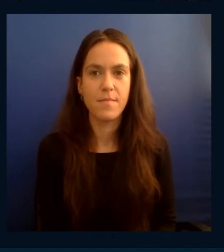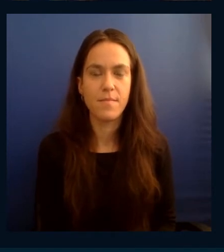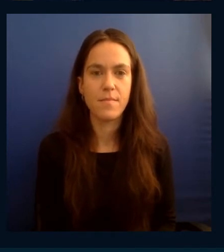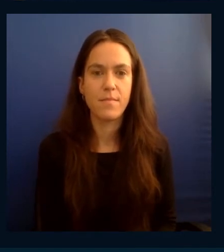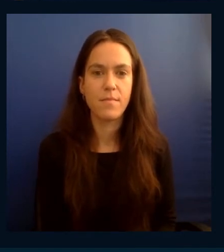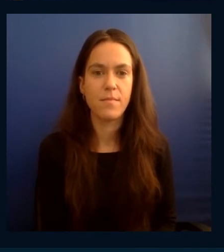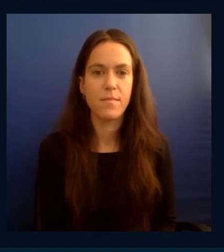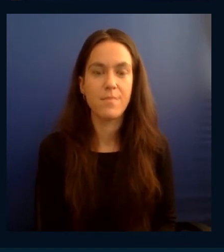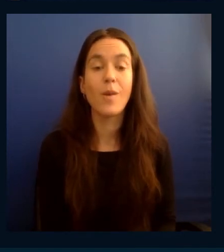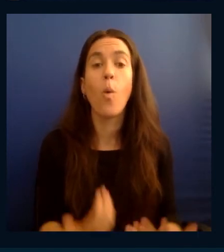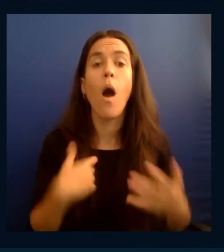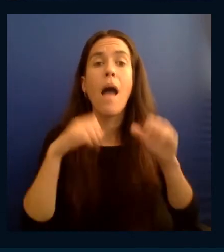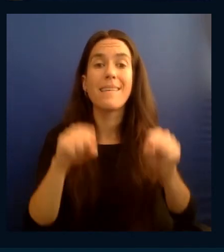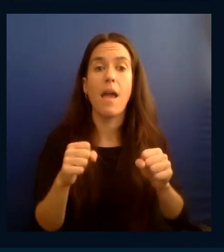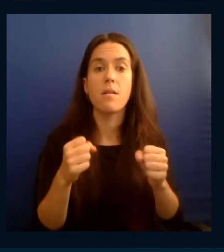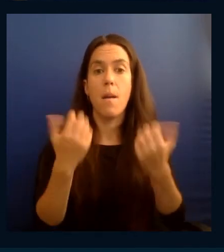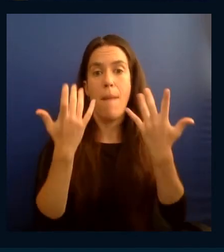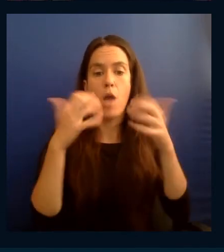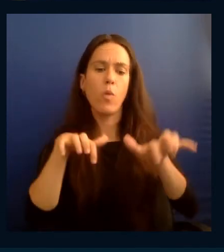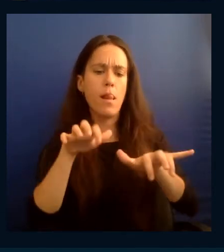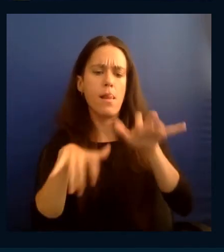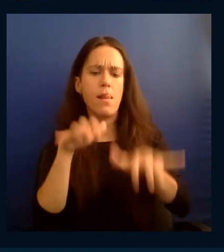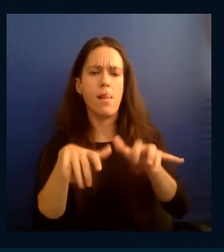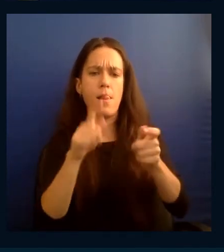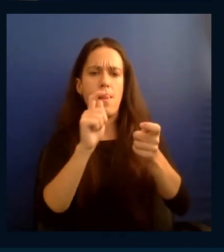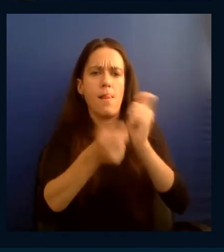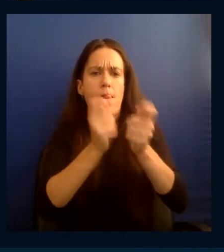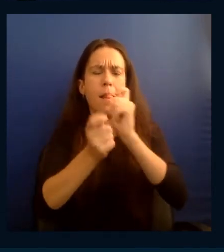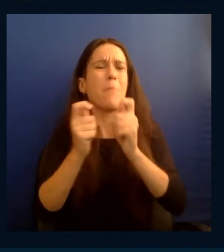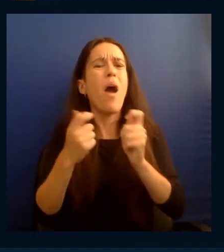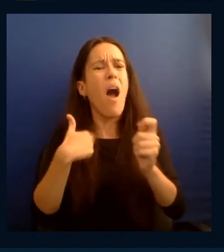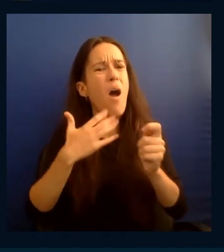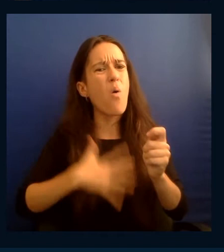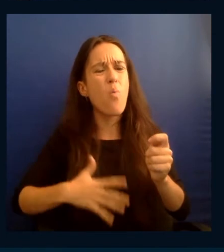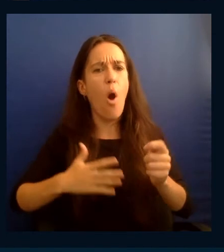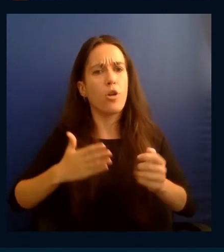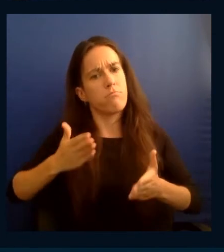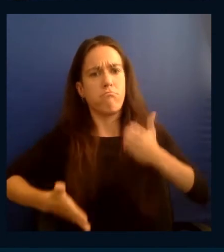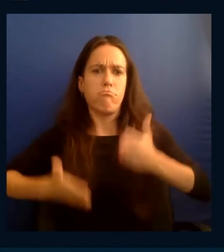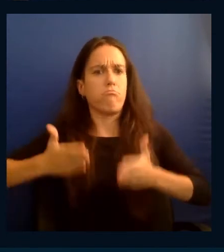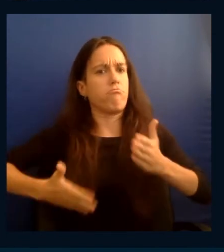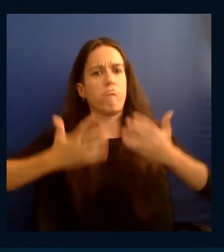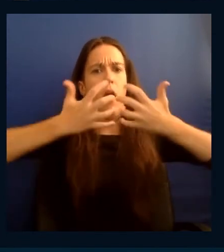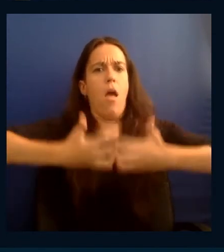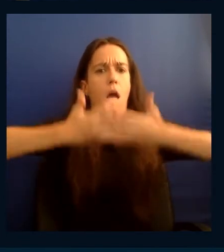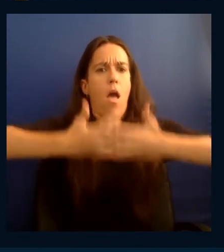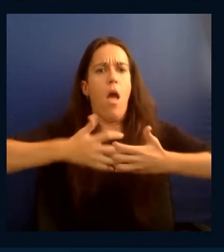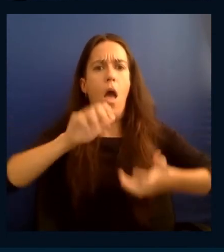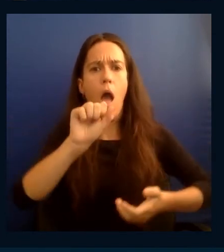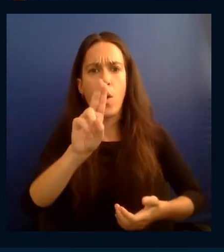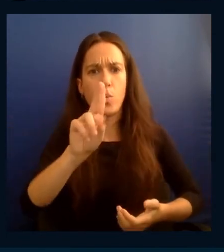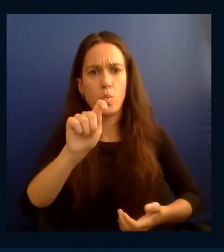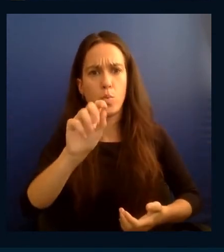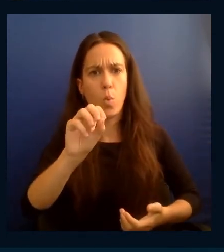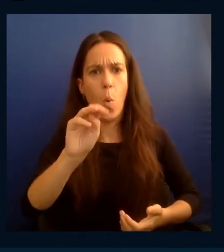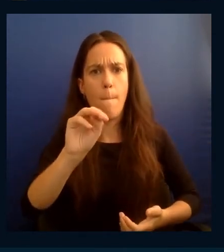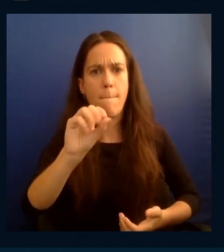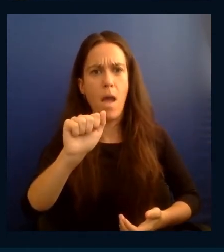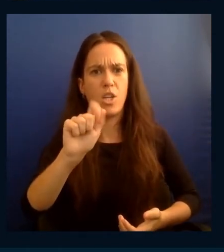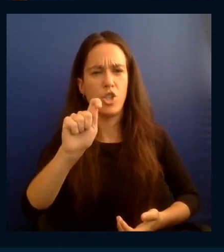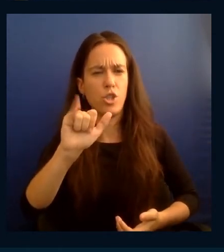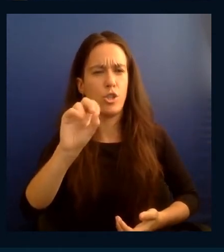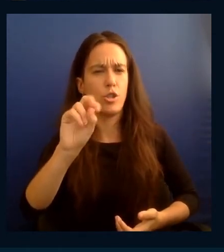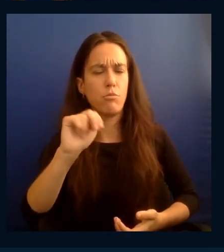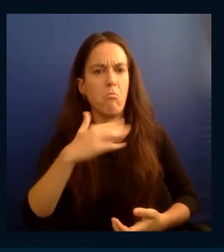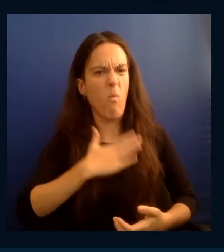could manually trigger this every time, but actually I want to automate this. So every time a build's successful, it's going to deploy. Now,